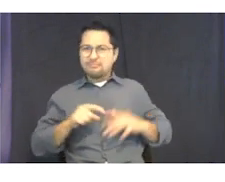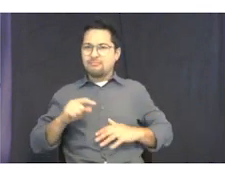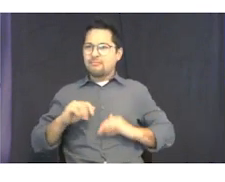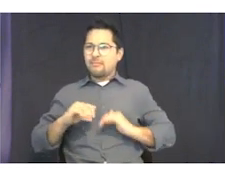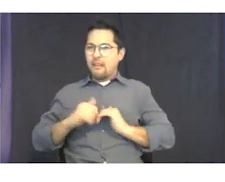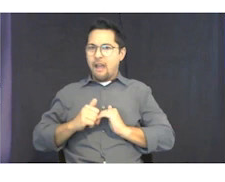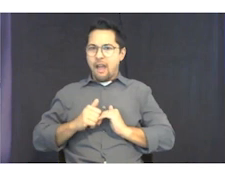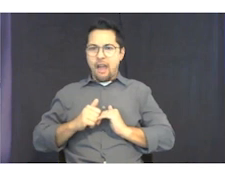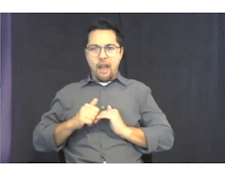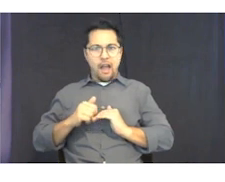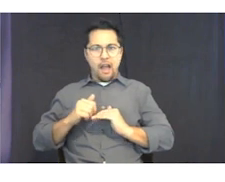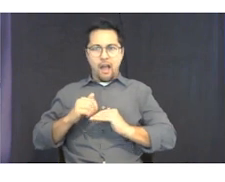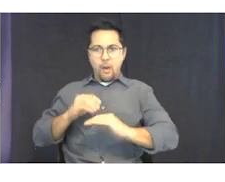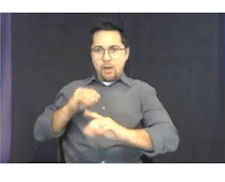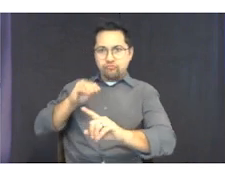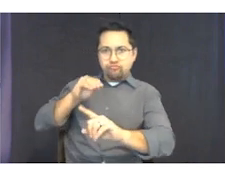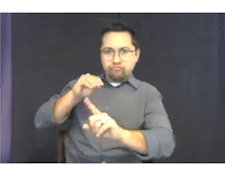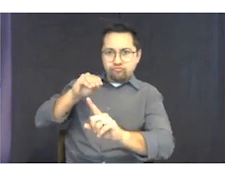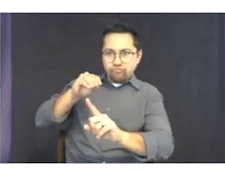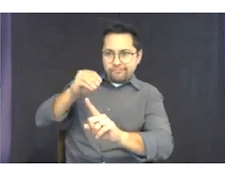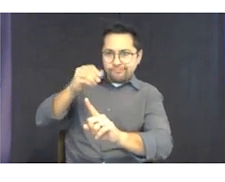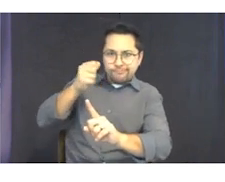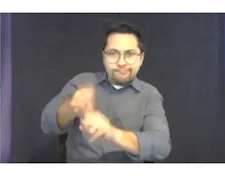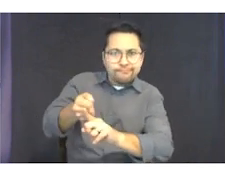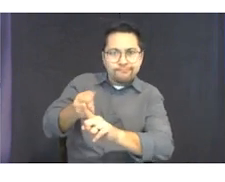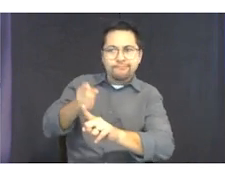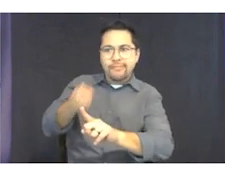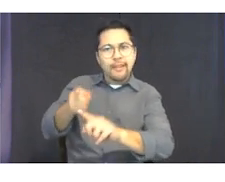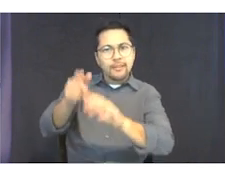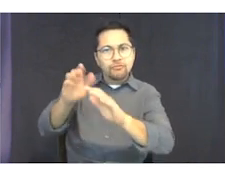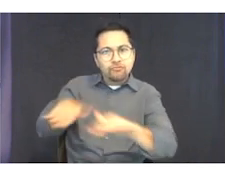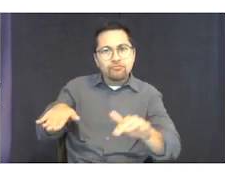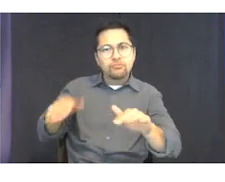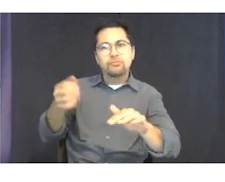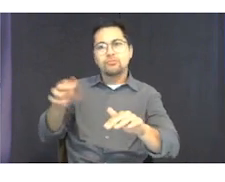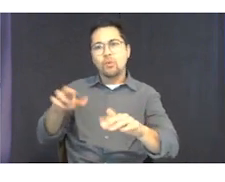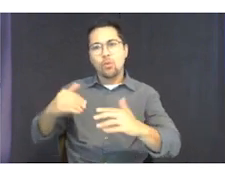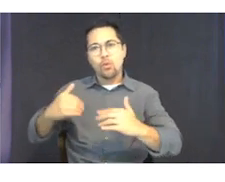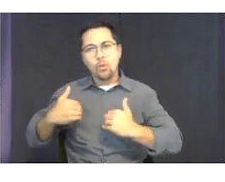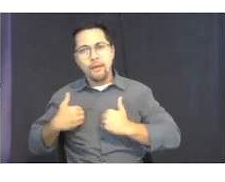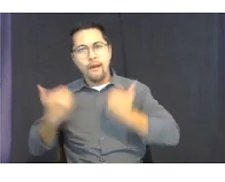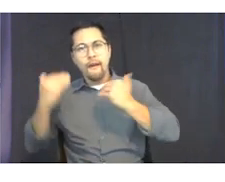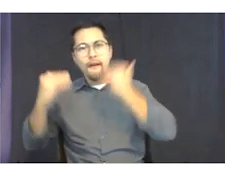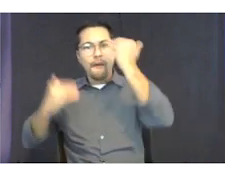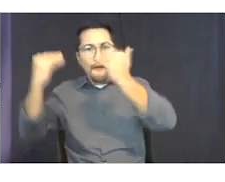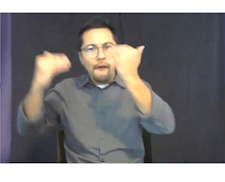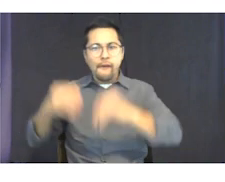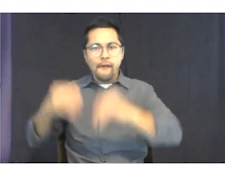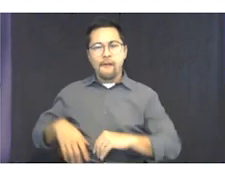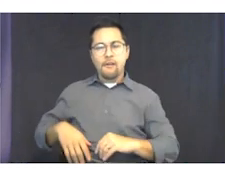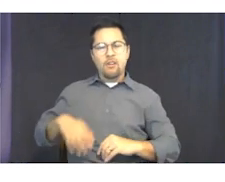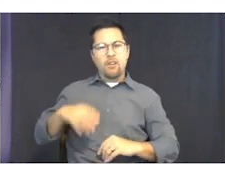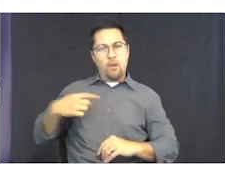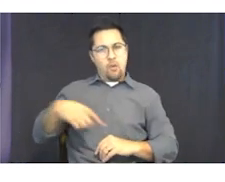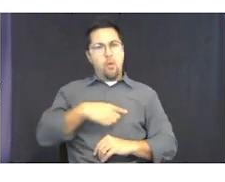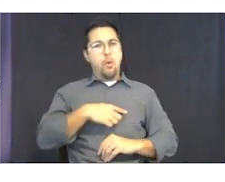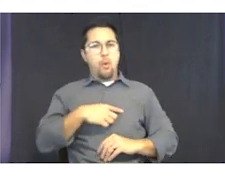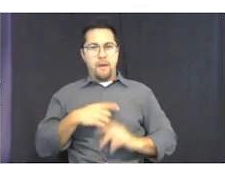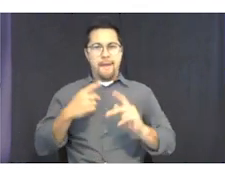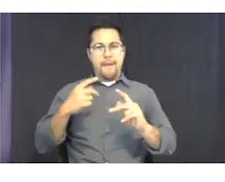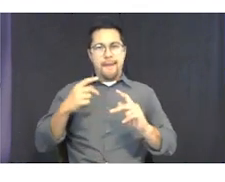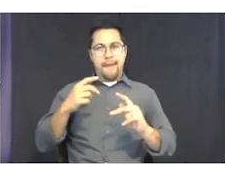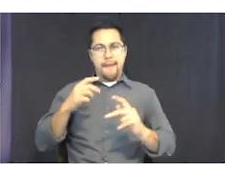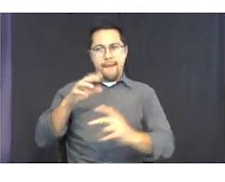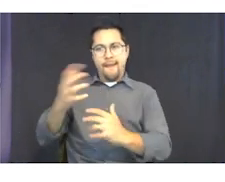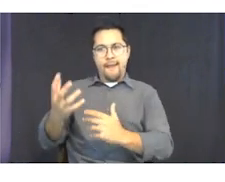does to that child or to that young adult, that is figured into our